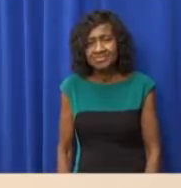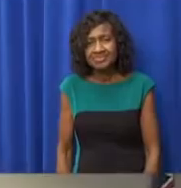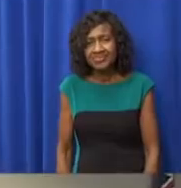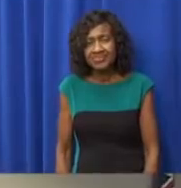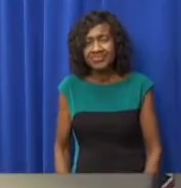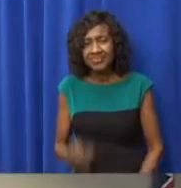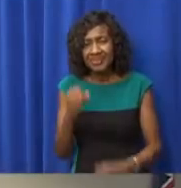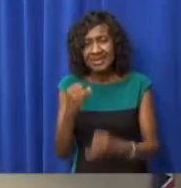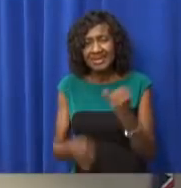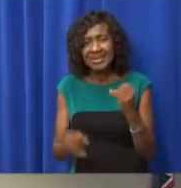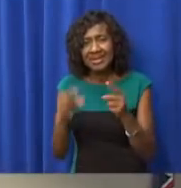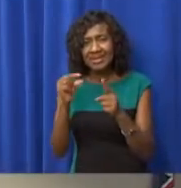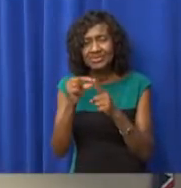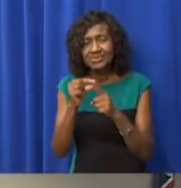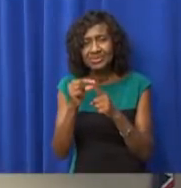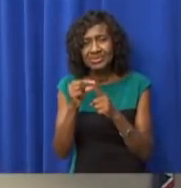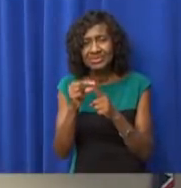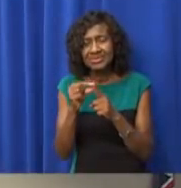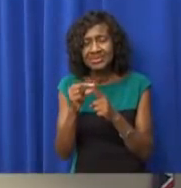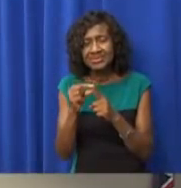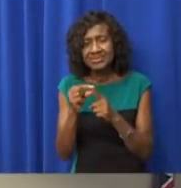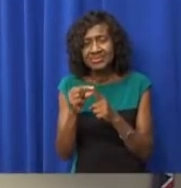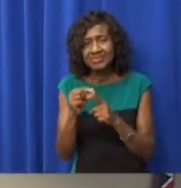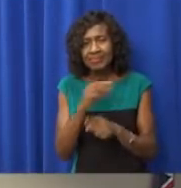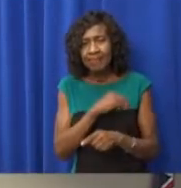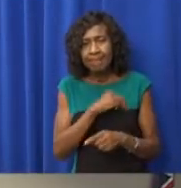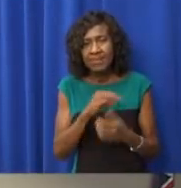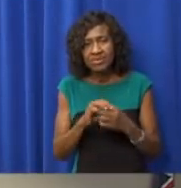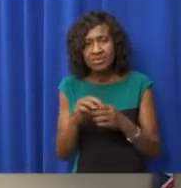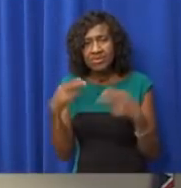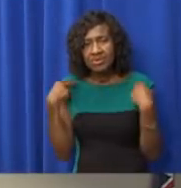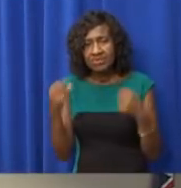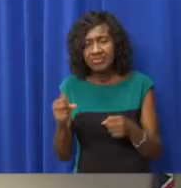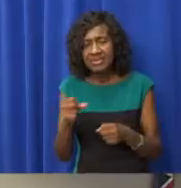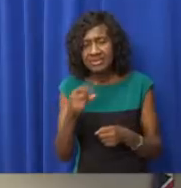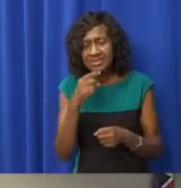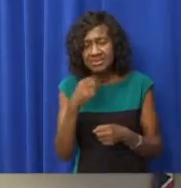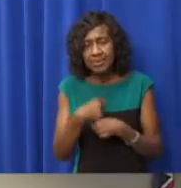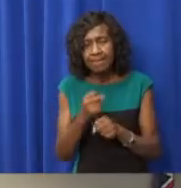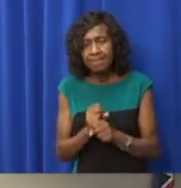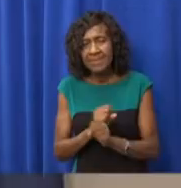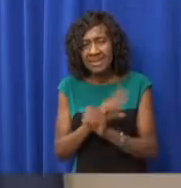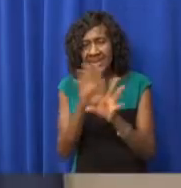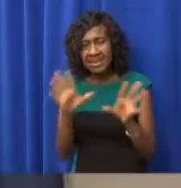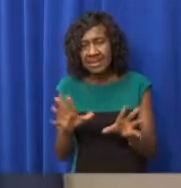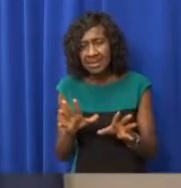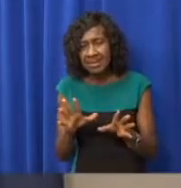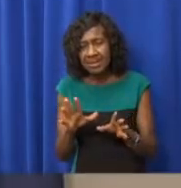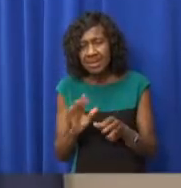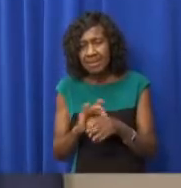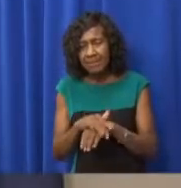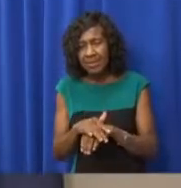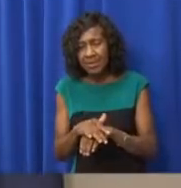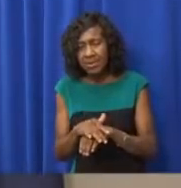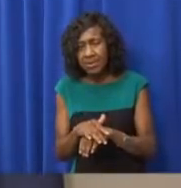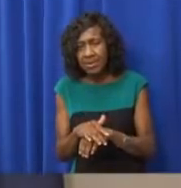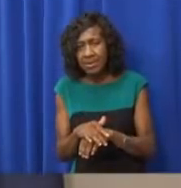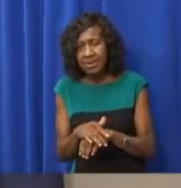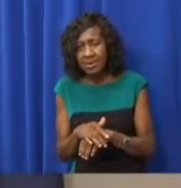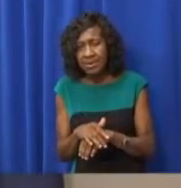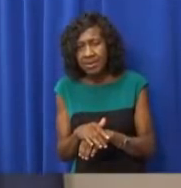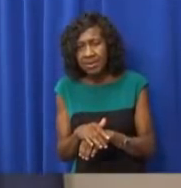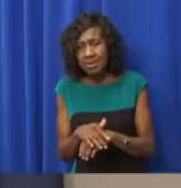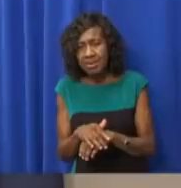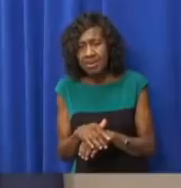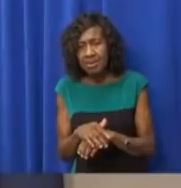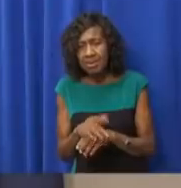any final words from the panel? I just wanted to clarify earlier when I was asked the question